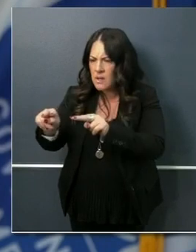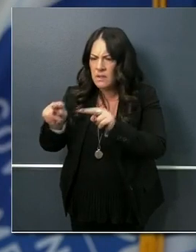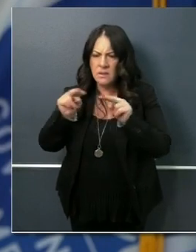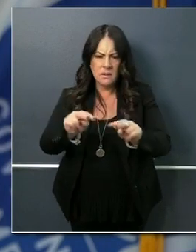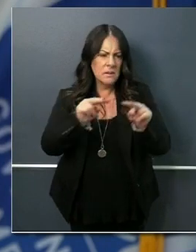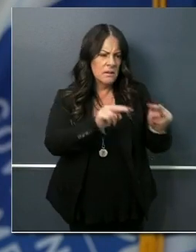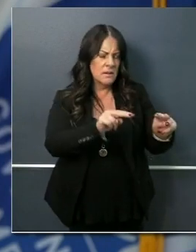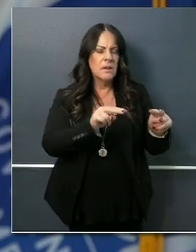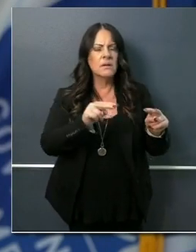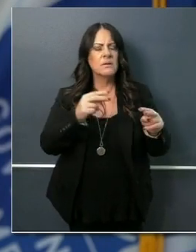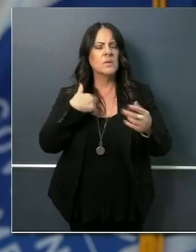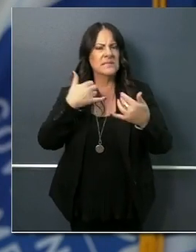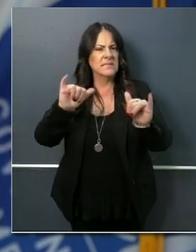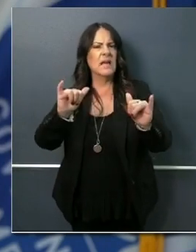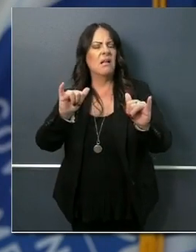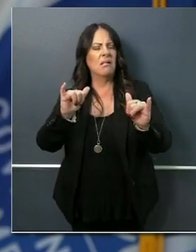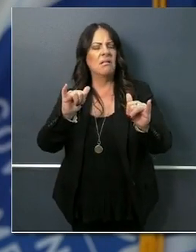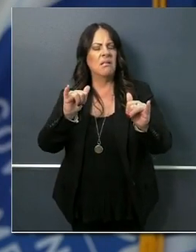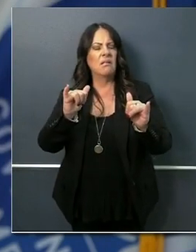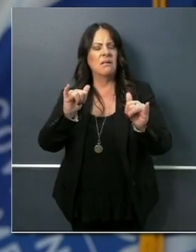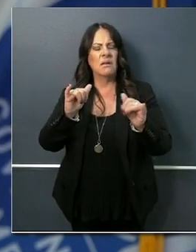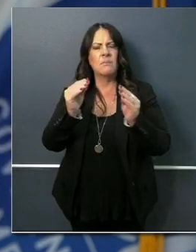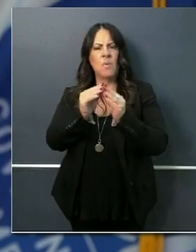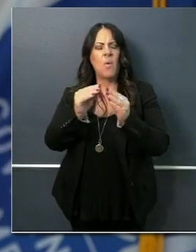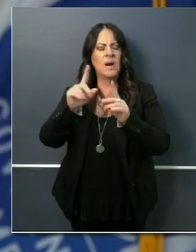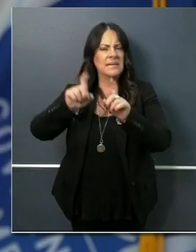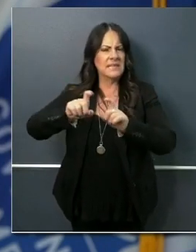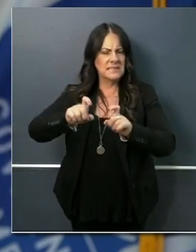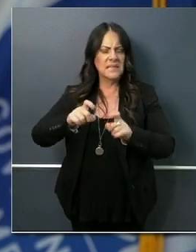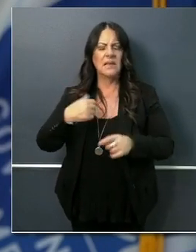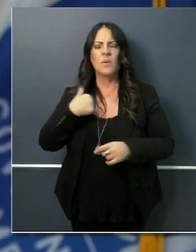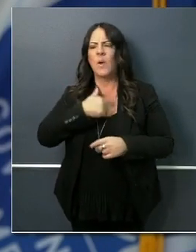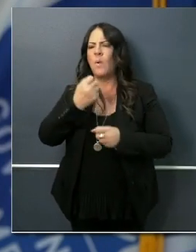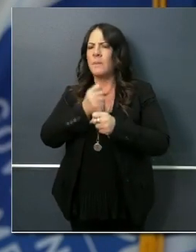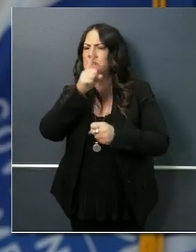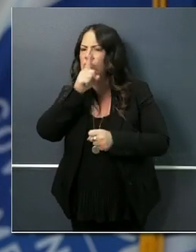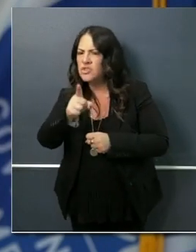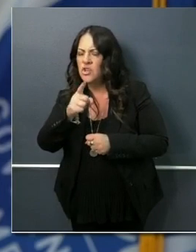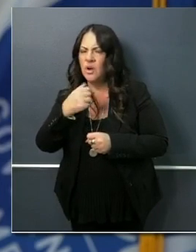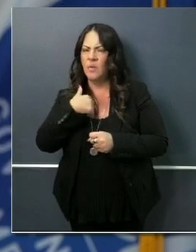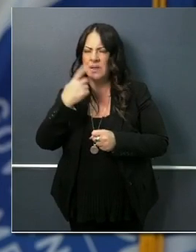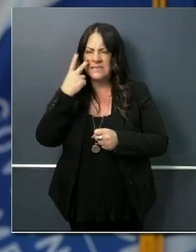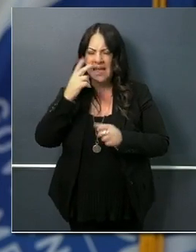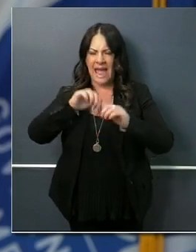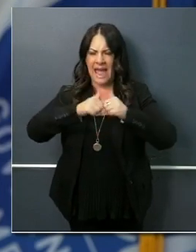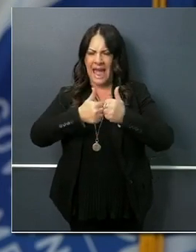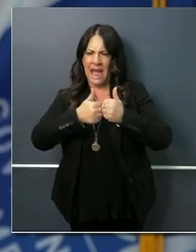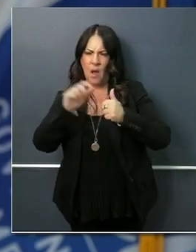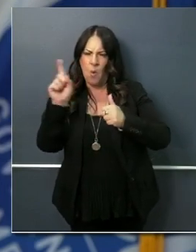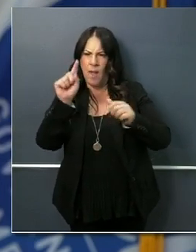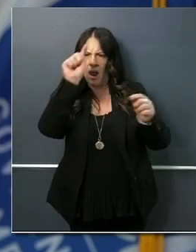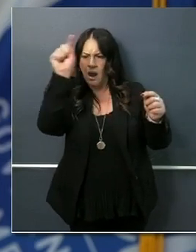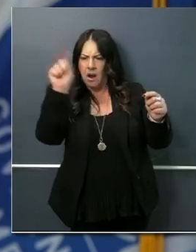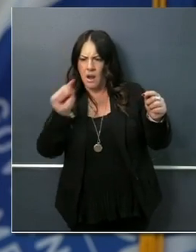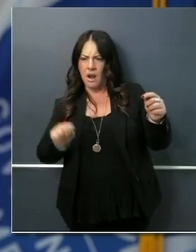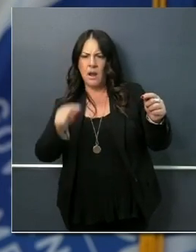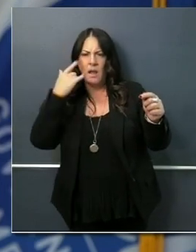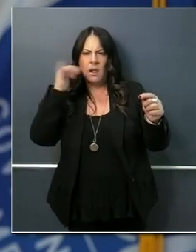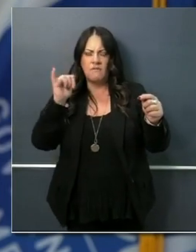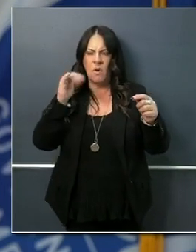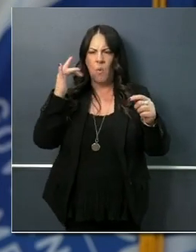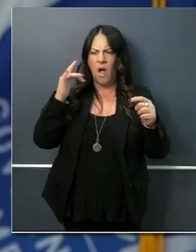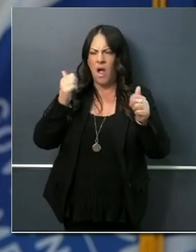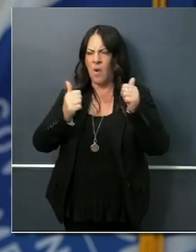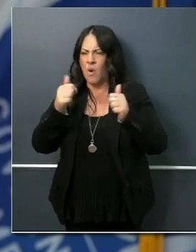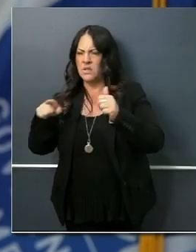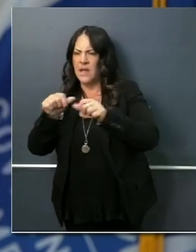expanding testing as we've discussed to make sure that we understand the movement of disease, and we'll be ramping that up very